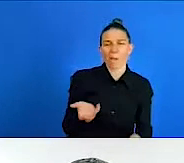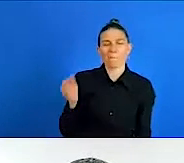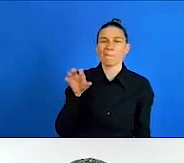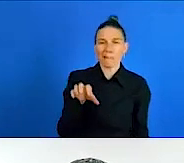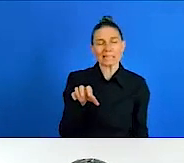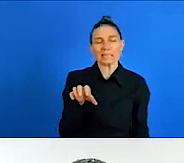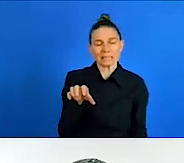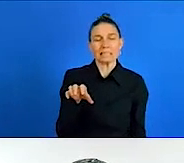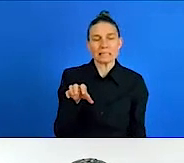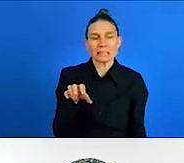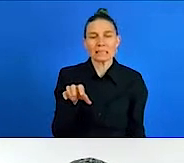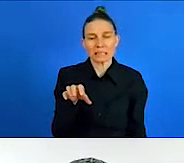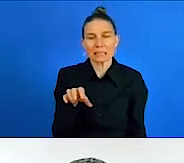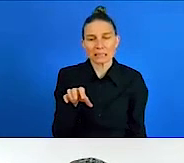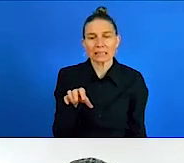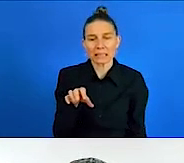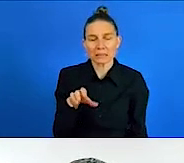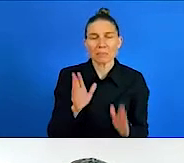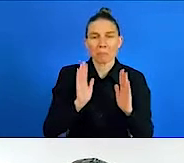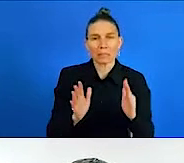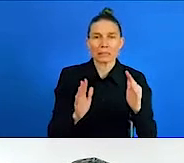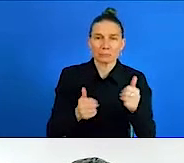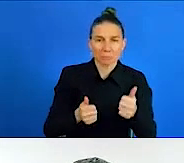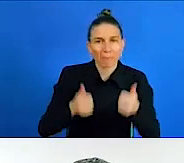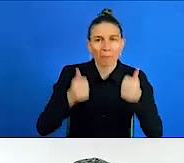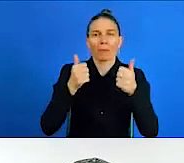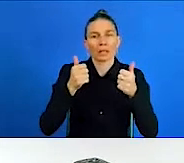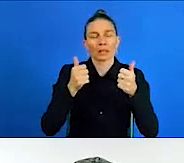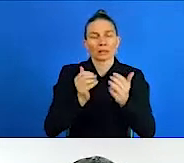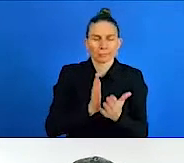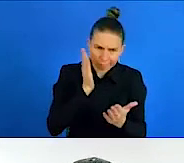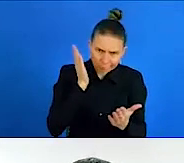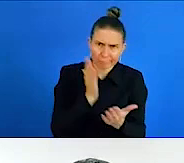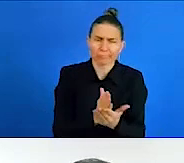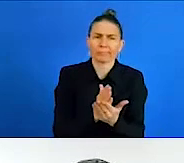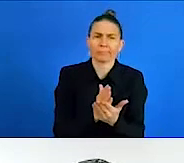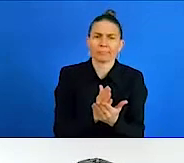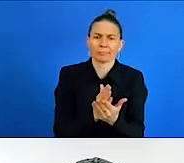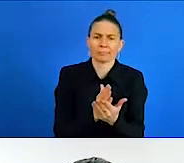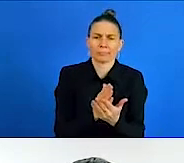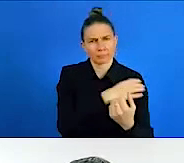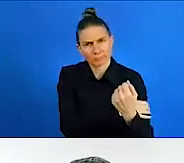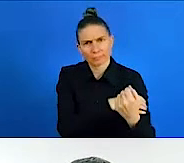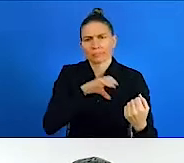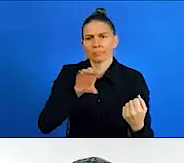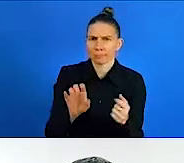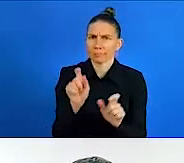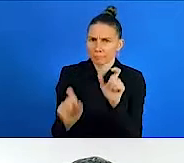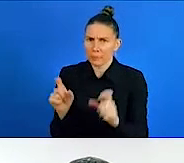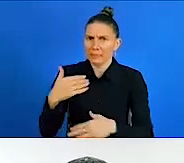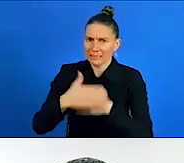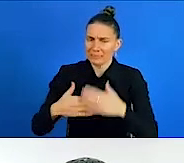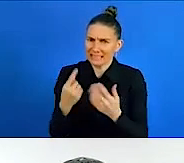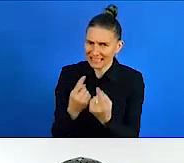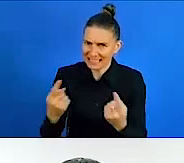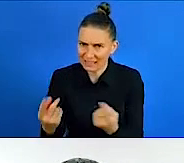still has to do quite a bit in ensuring and moving towards the direction. And then